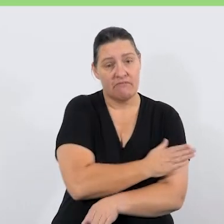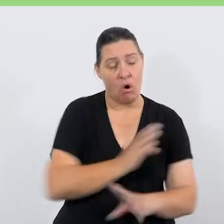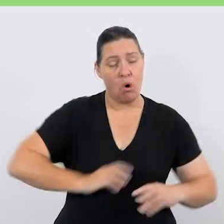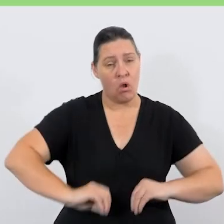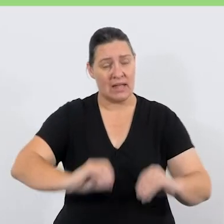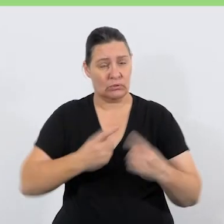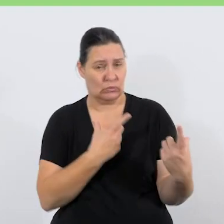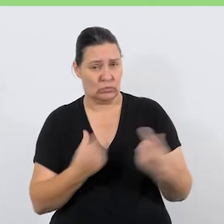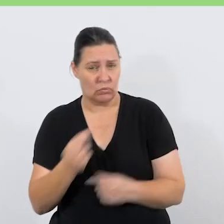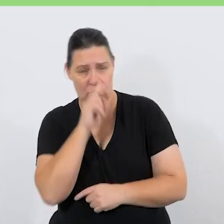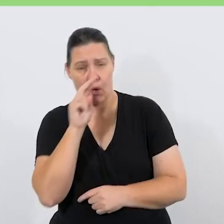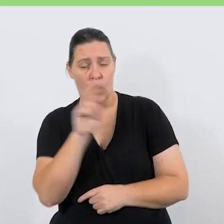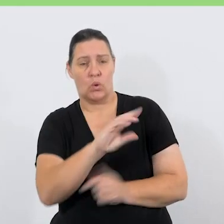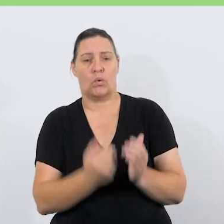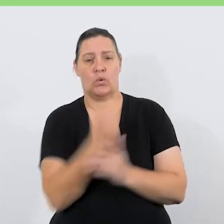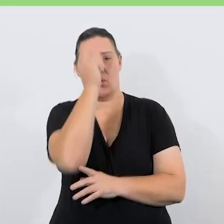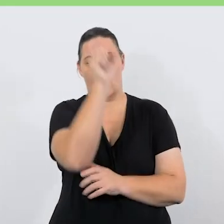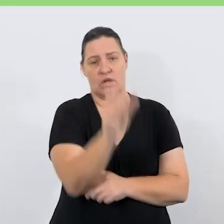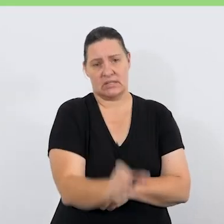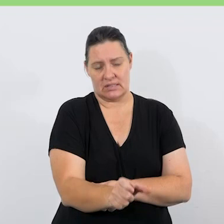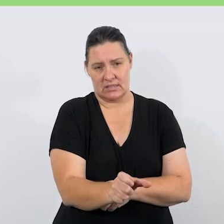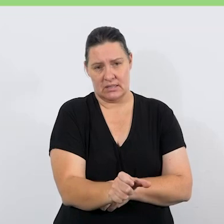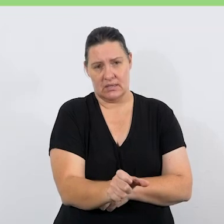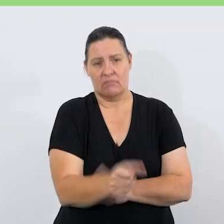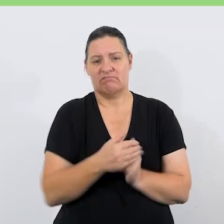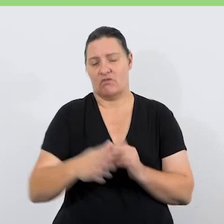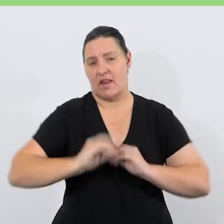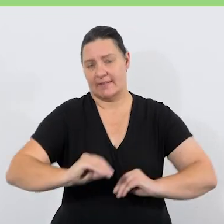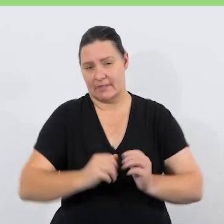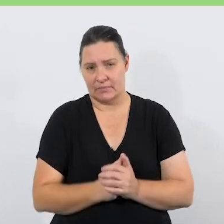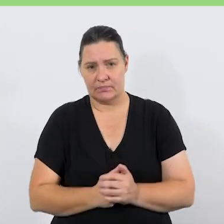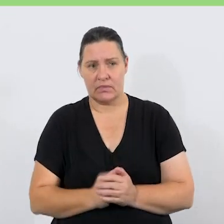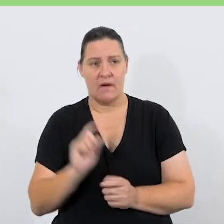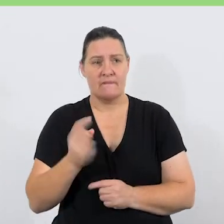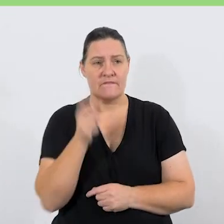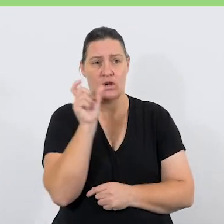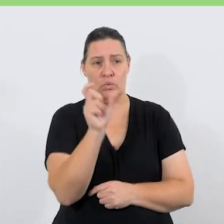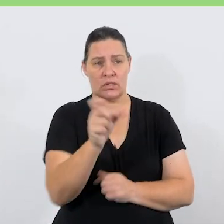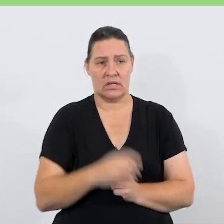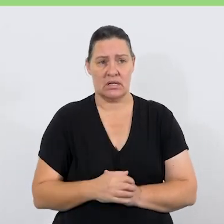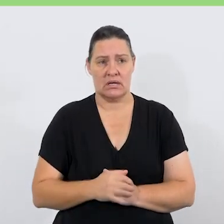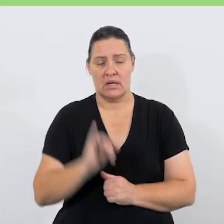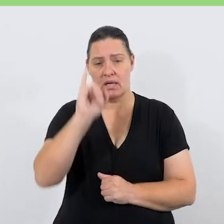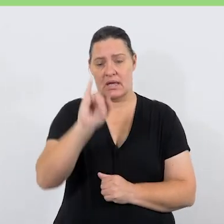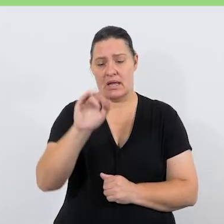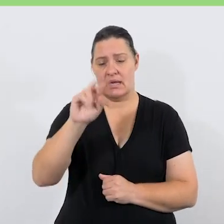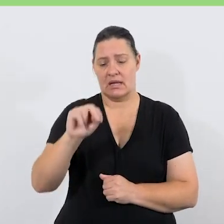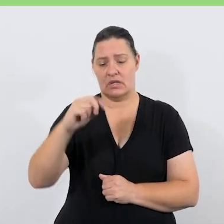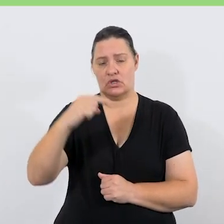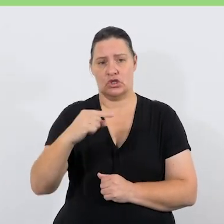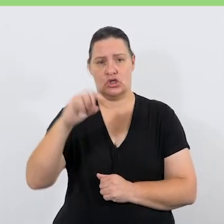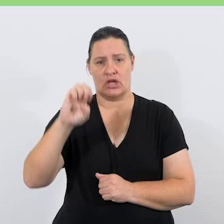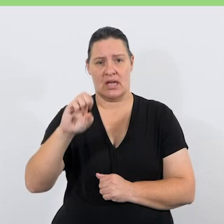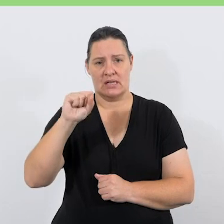dive into our lesson, let us look at the new terms that we are going to come across during this lesson. So the first one is